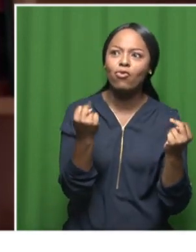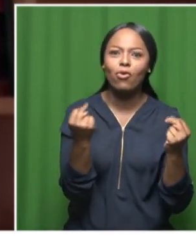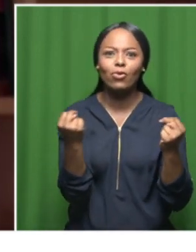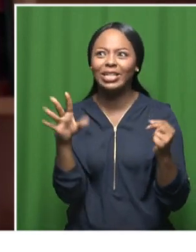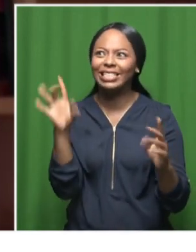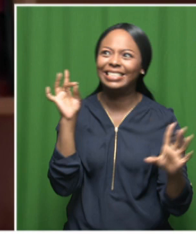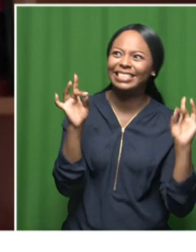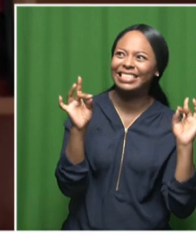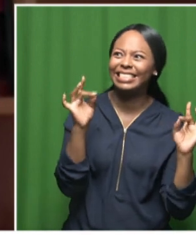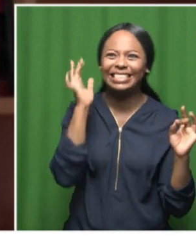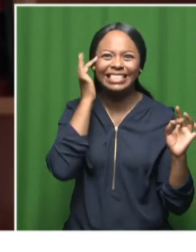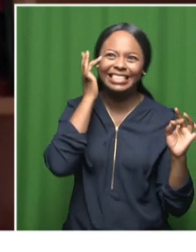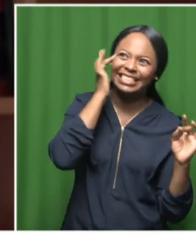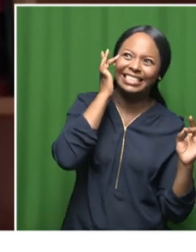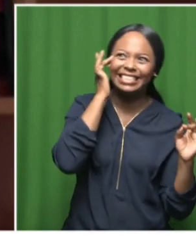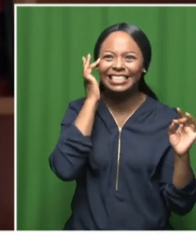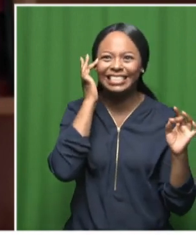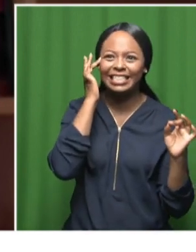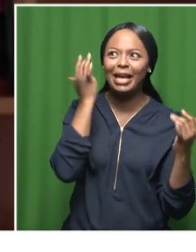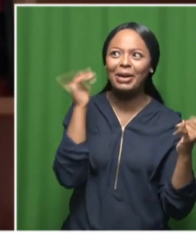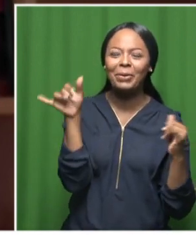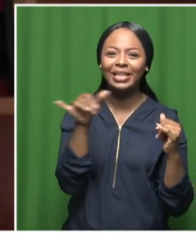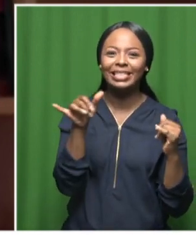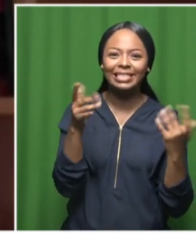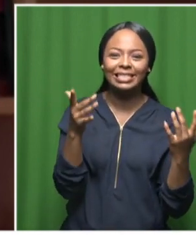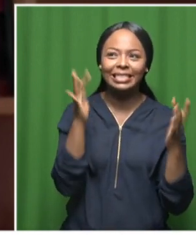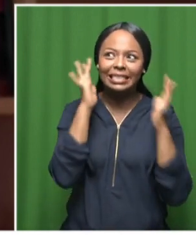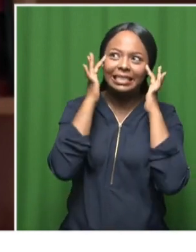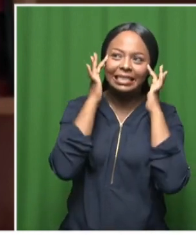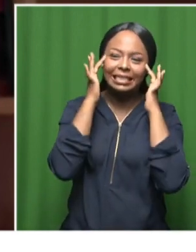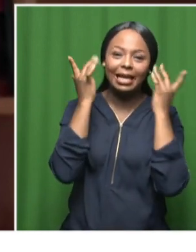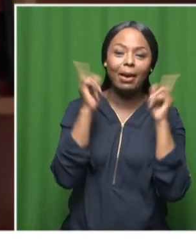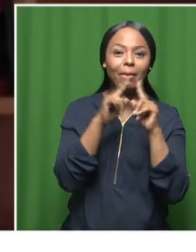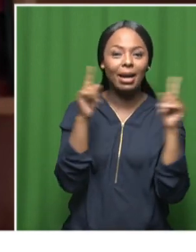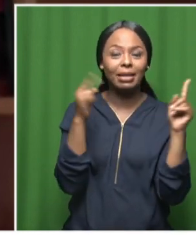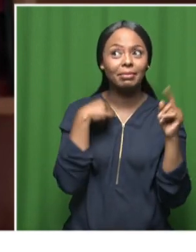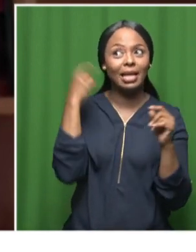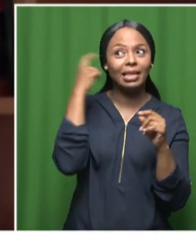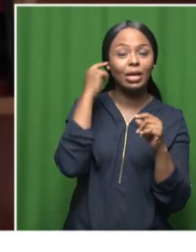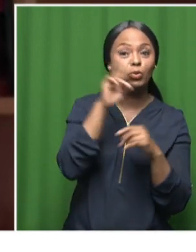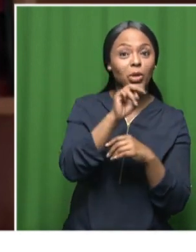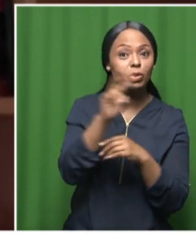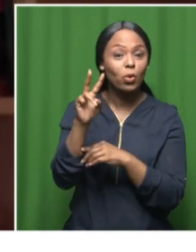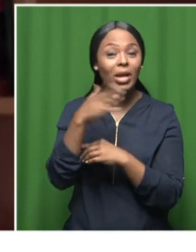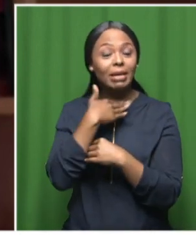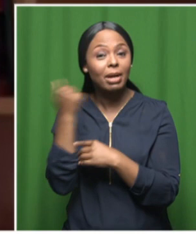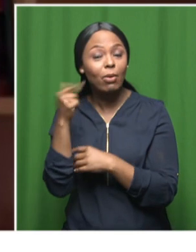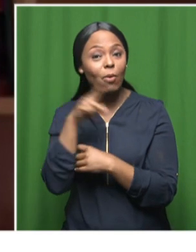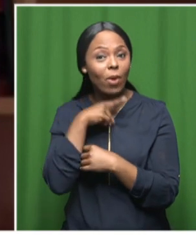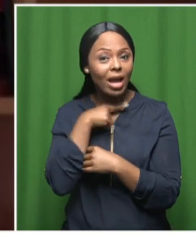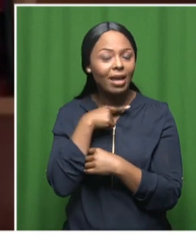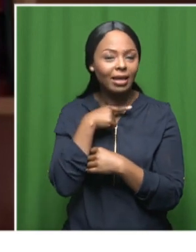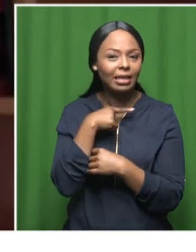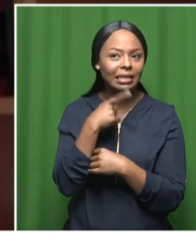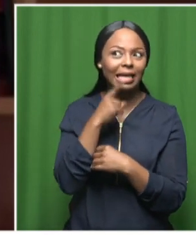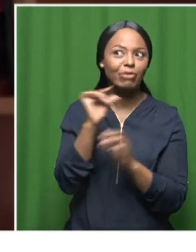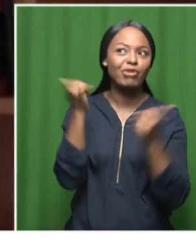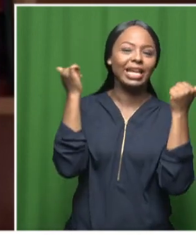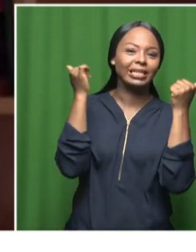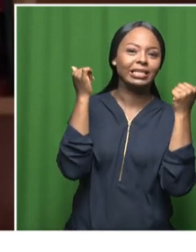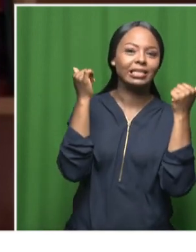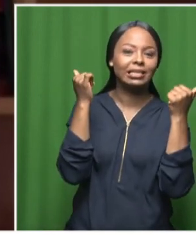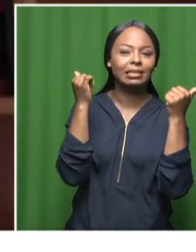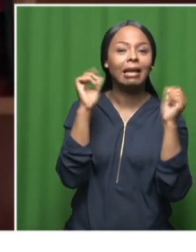choose. But for me, I think what's great about 2022 is that, again, at